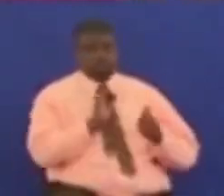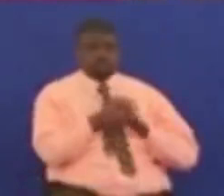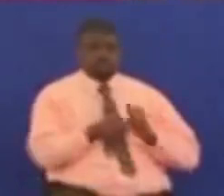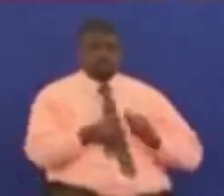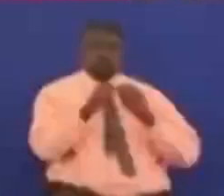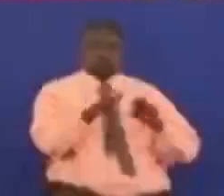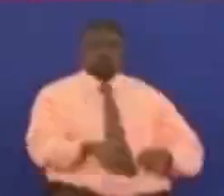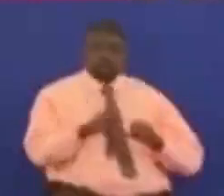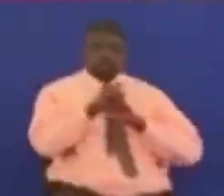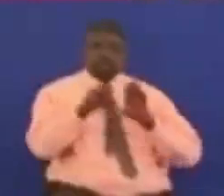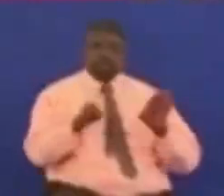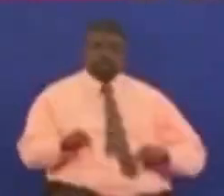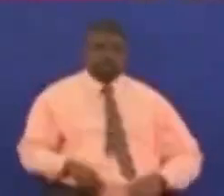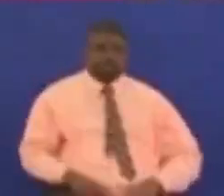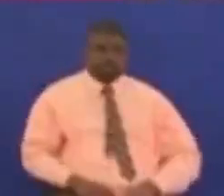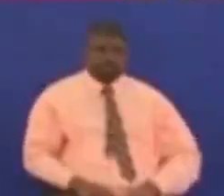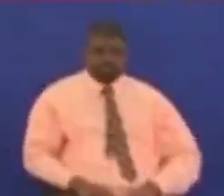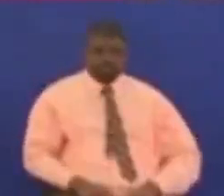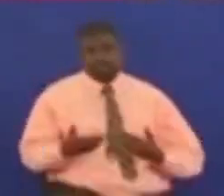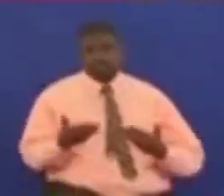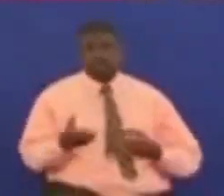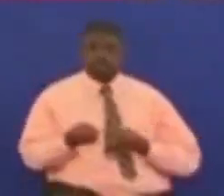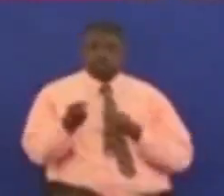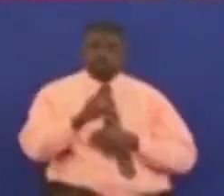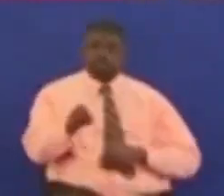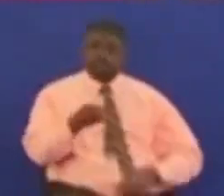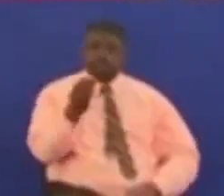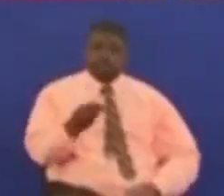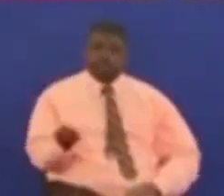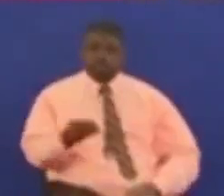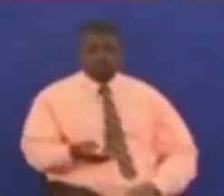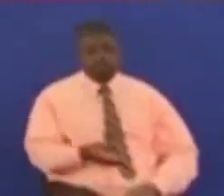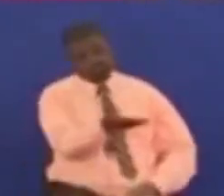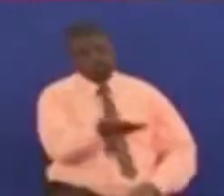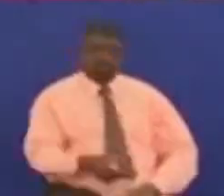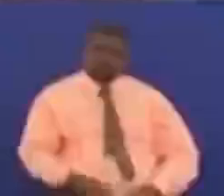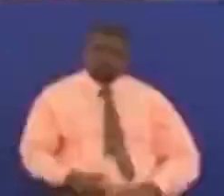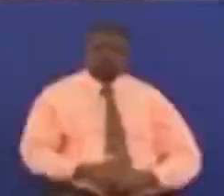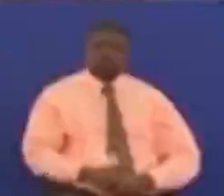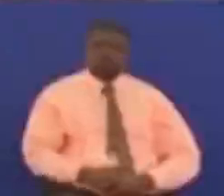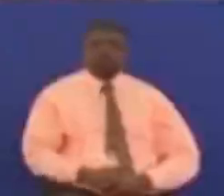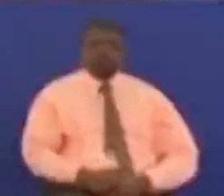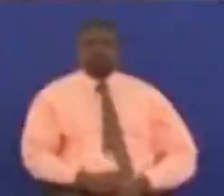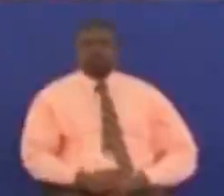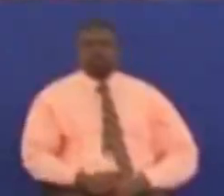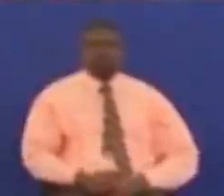at the East African Legislative Assembly. So you're given 3 minutes to convince the House. Please, you have the